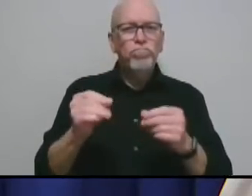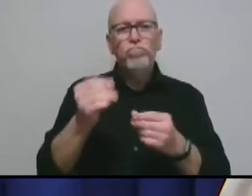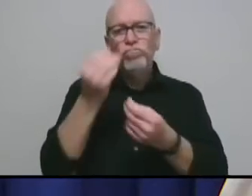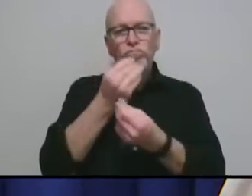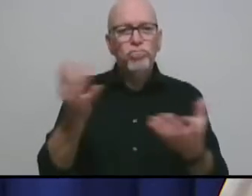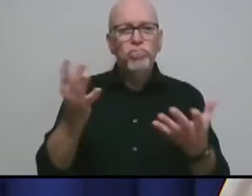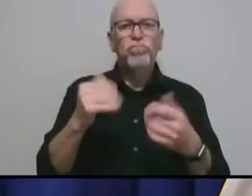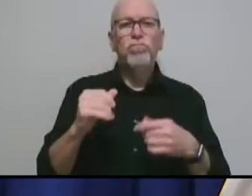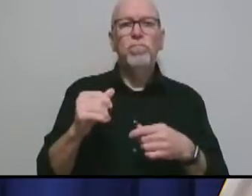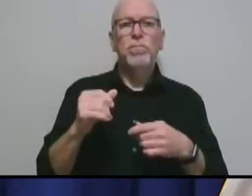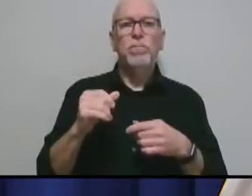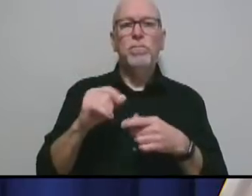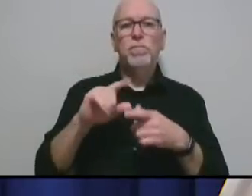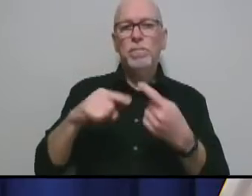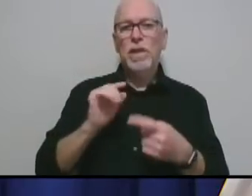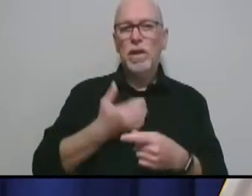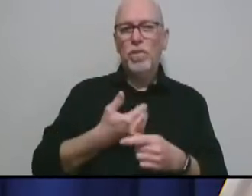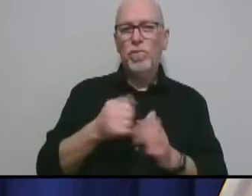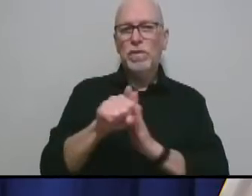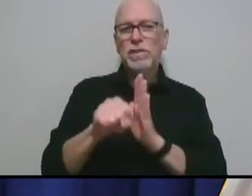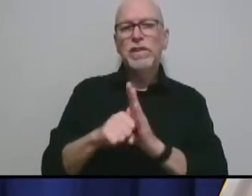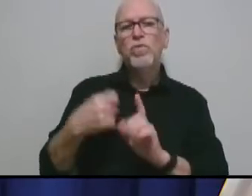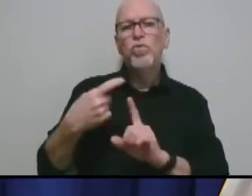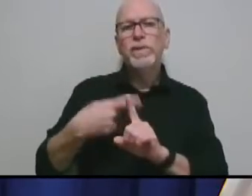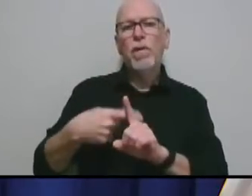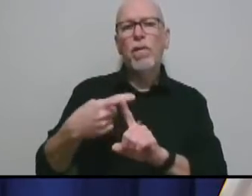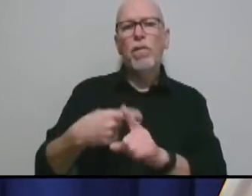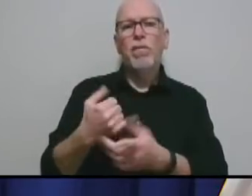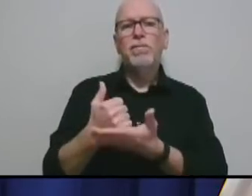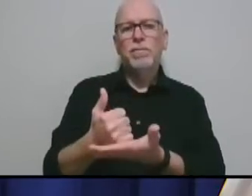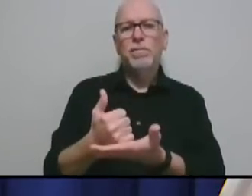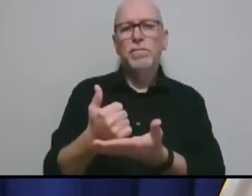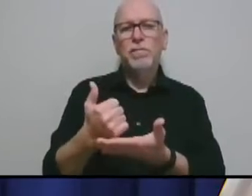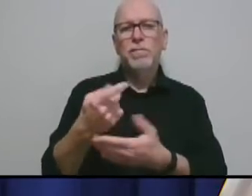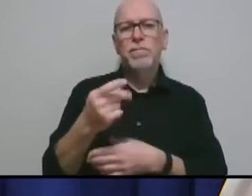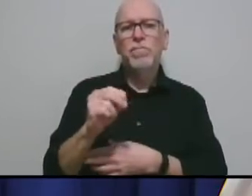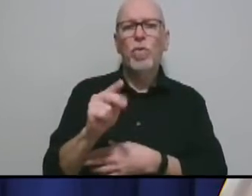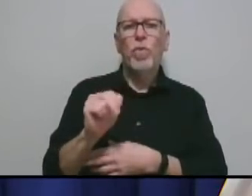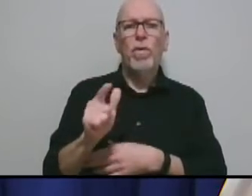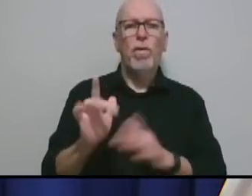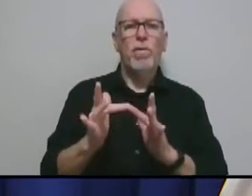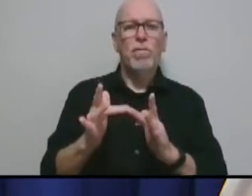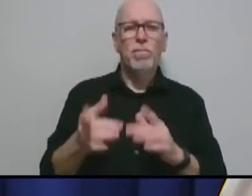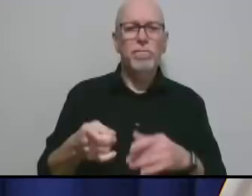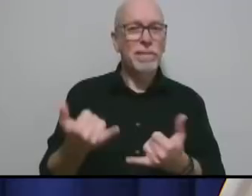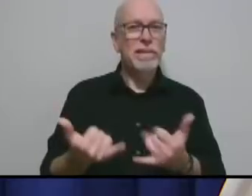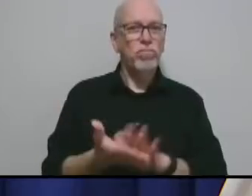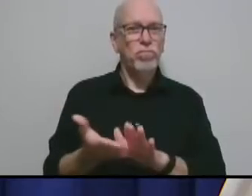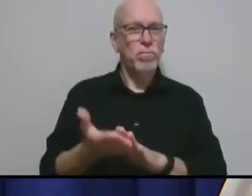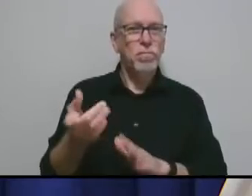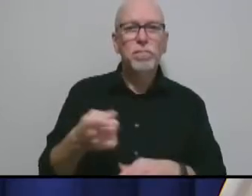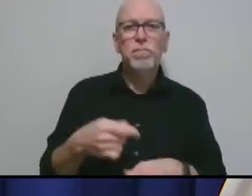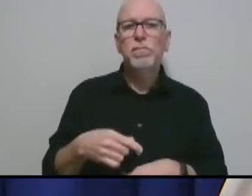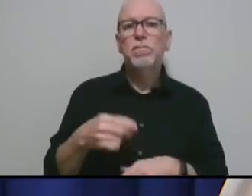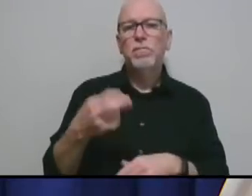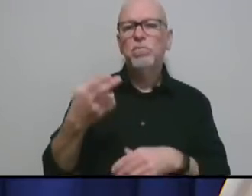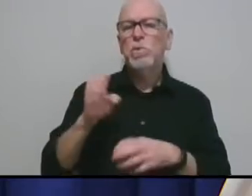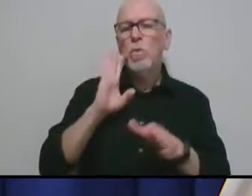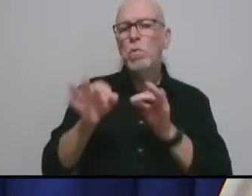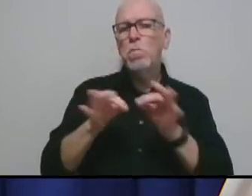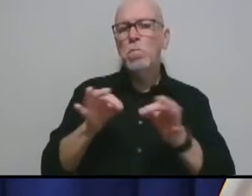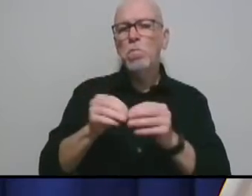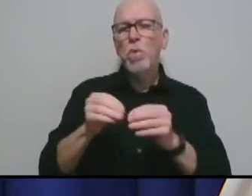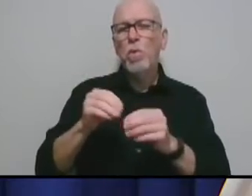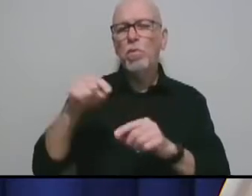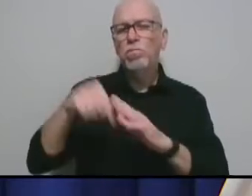updates on our state rental assistance portal that's up and running. He can speak to that, and also